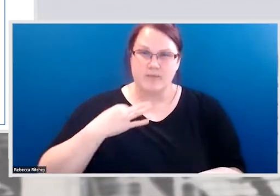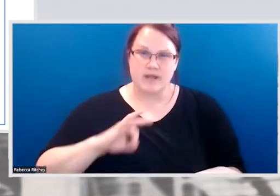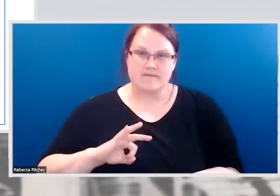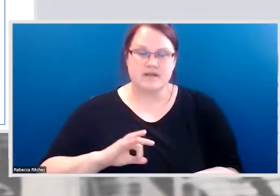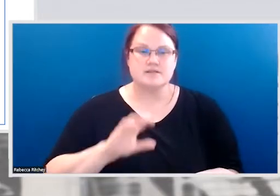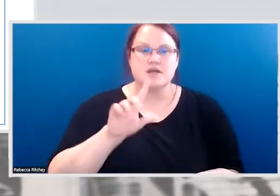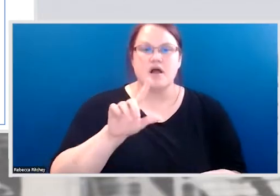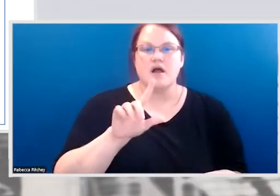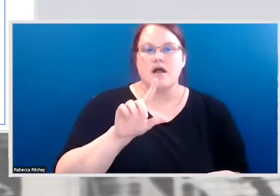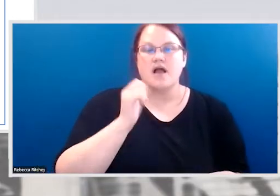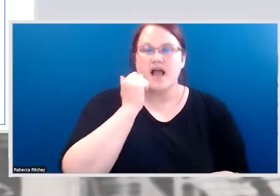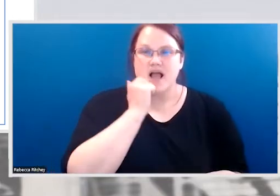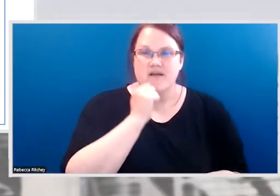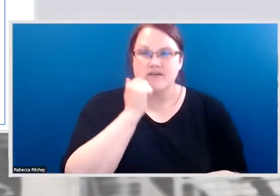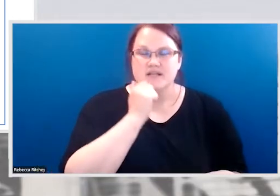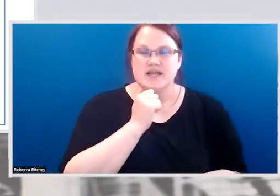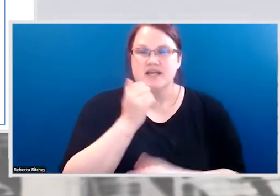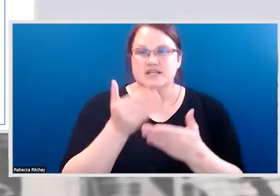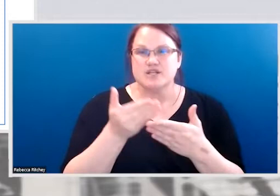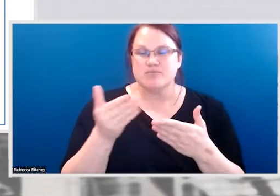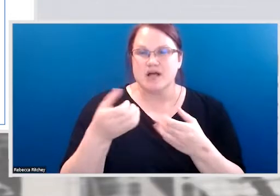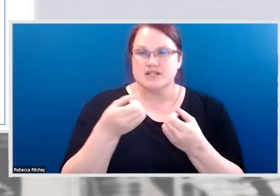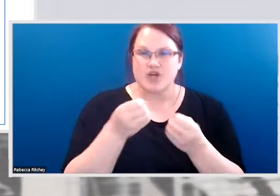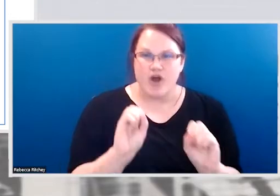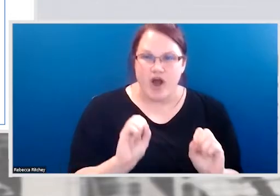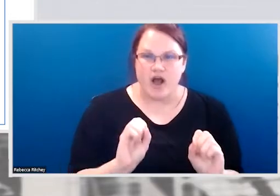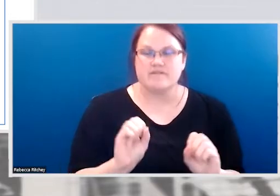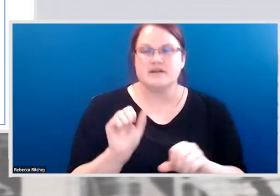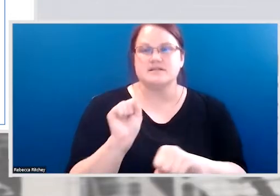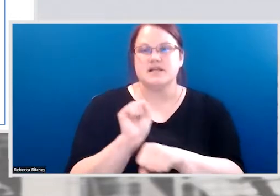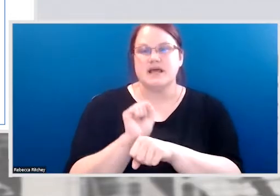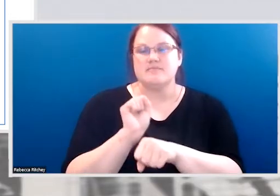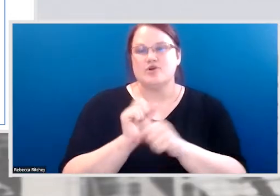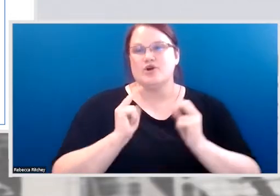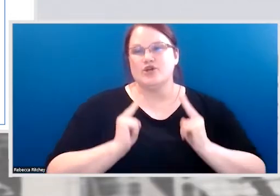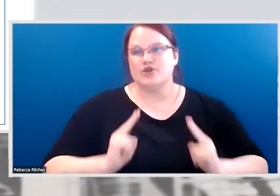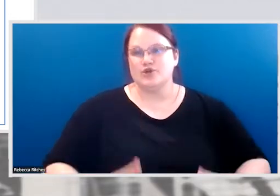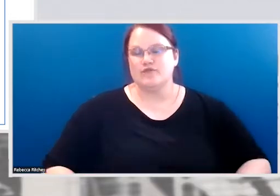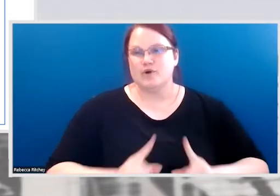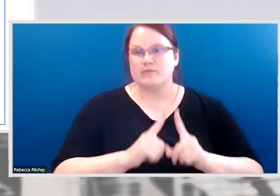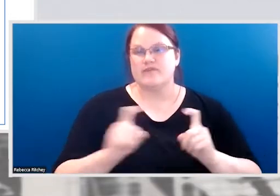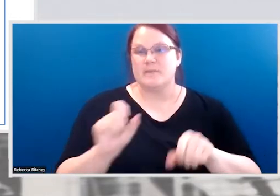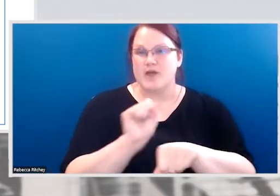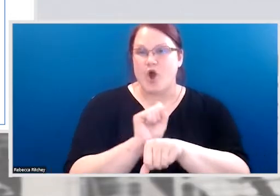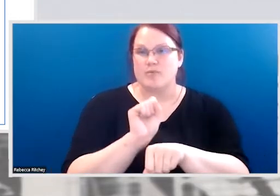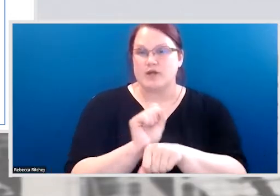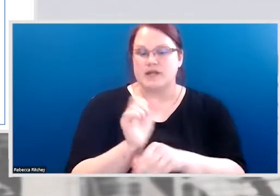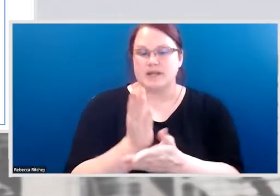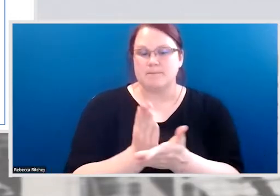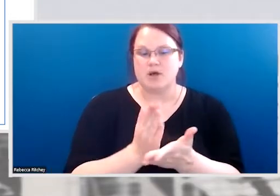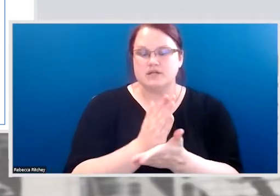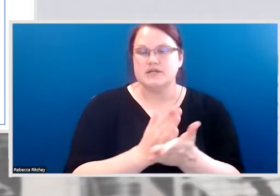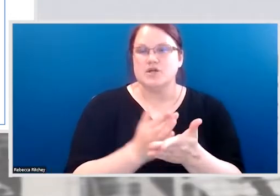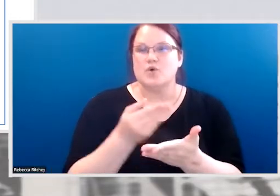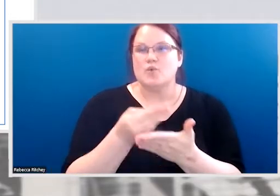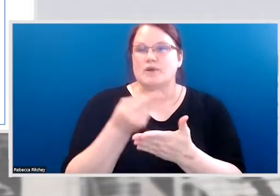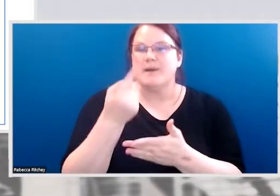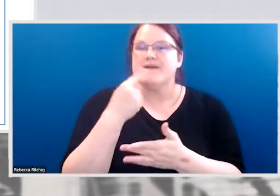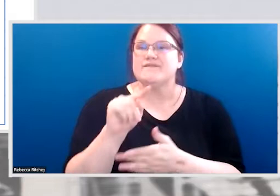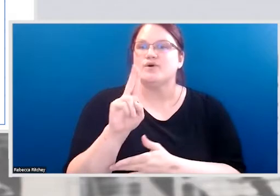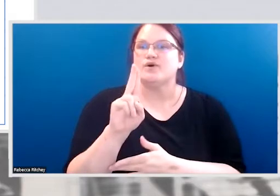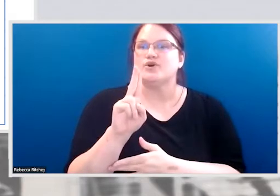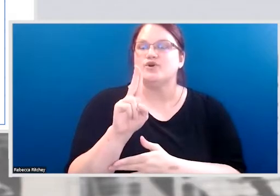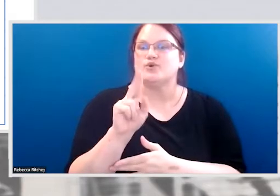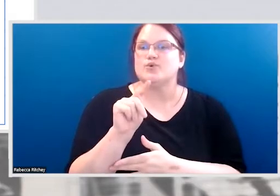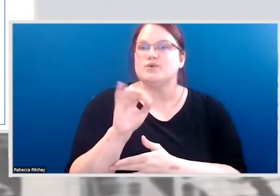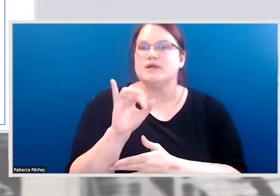of the day-to-day supplies like our office supplies or employee uniforms come out of the operating budget. We also pay for our utilities. In the